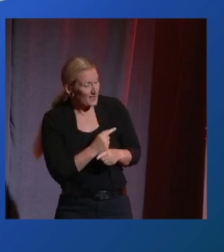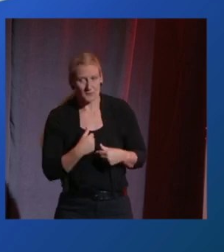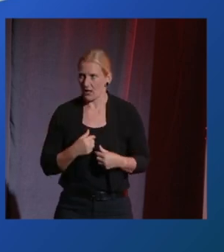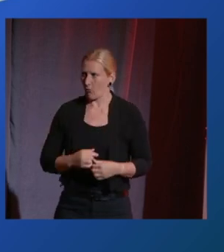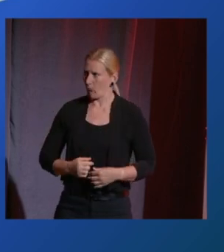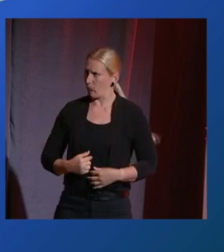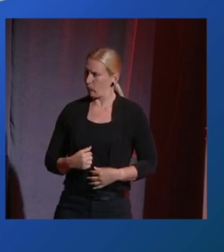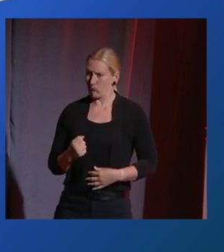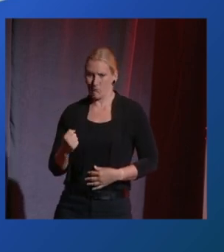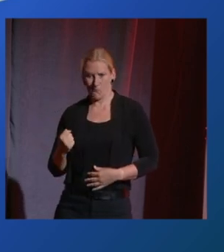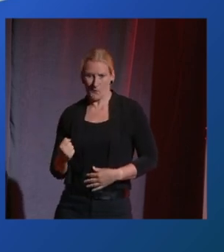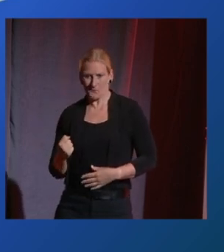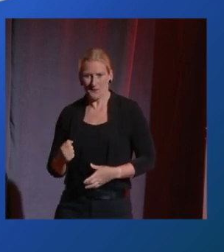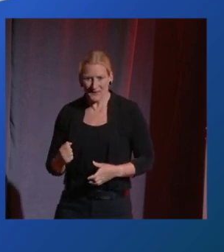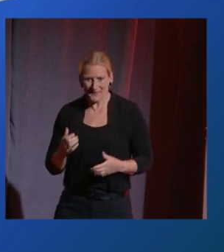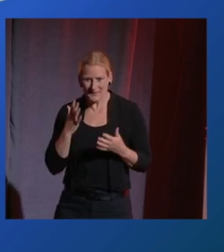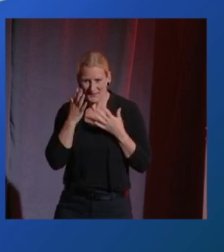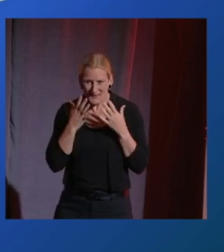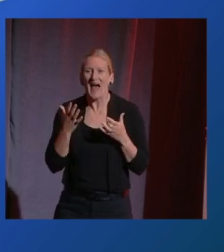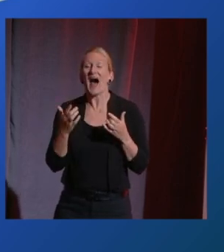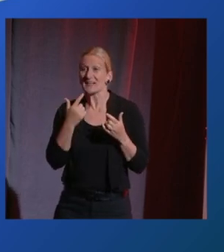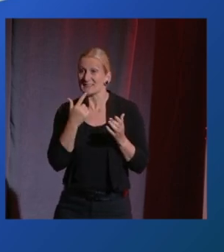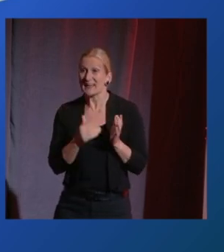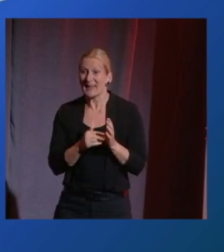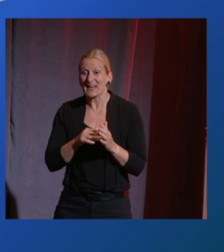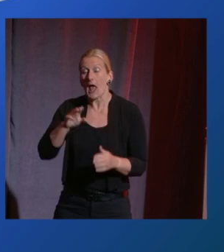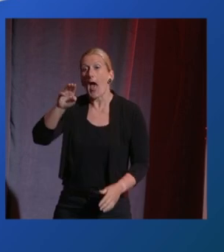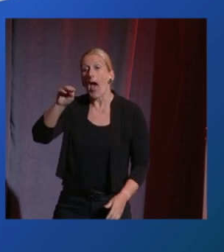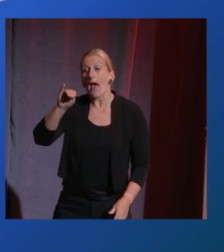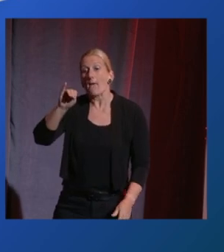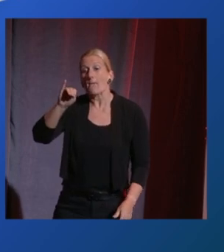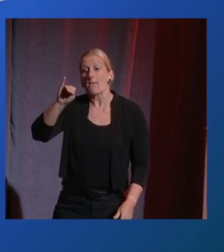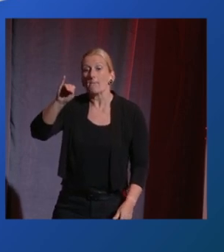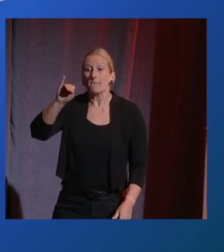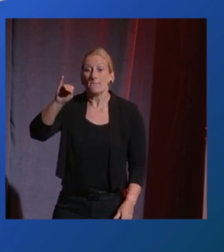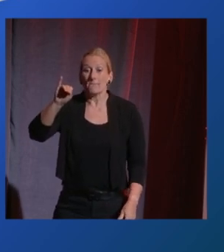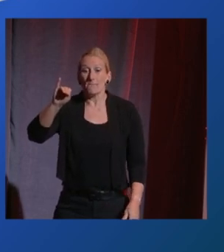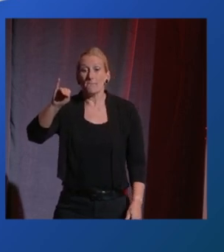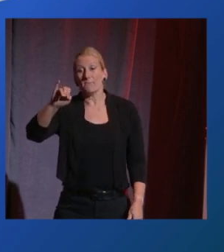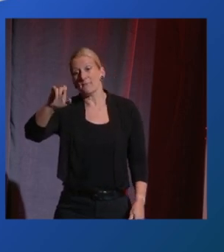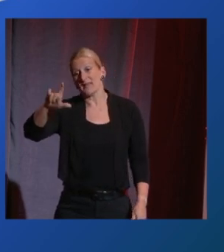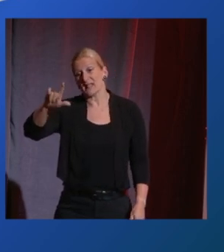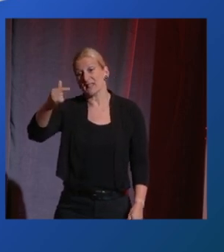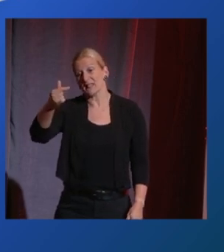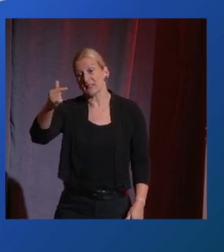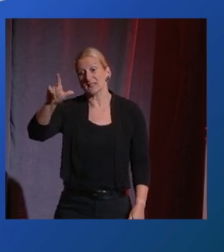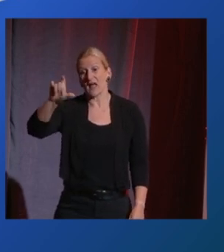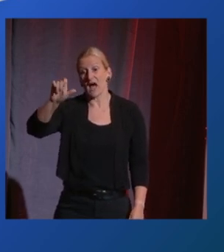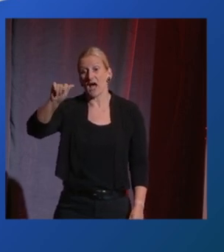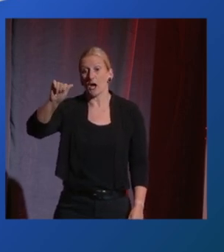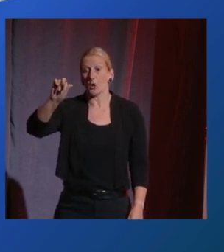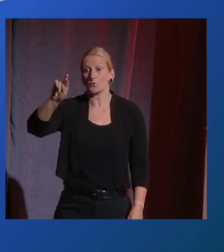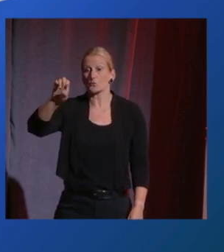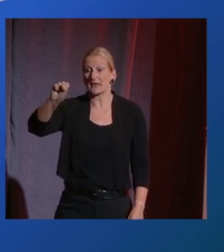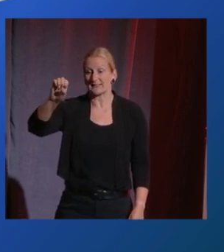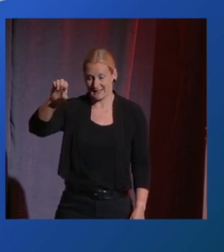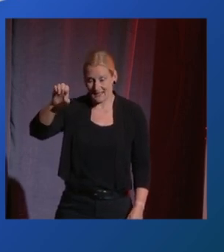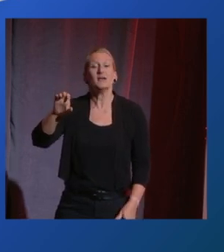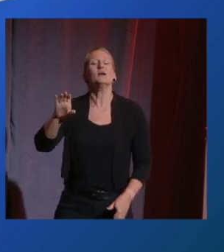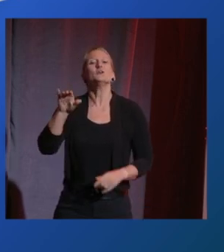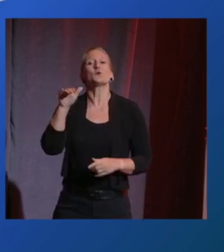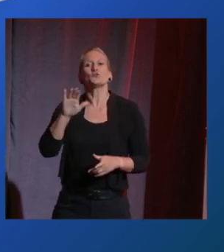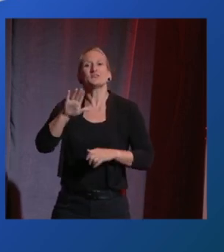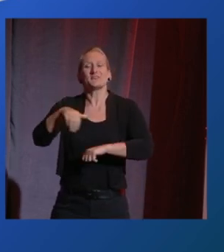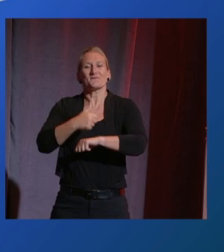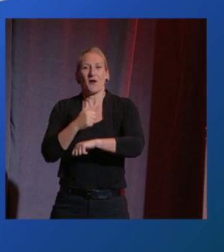just loved it a little bit so I'll say it again milleri Ann Hal millery and an is the founder of radiant Earth